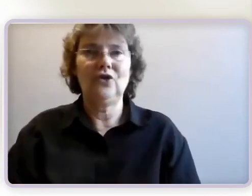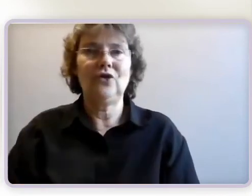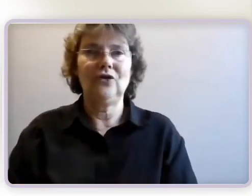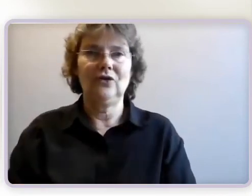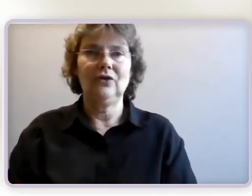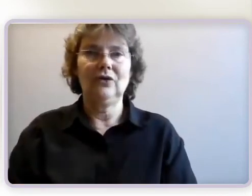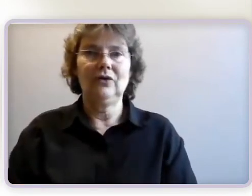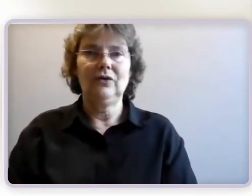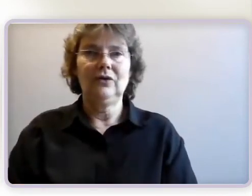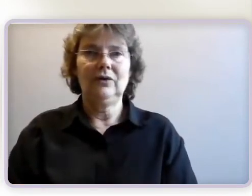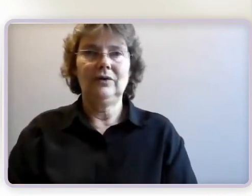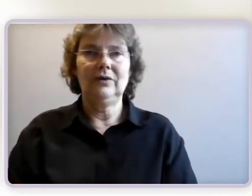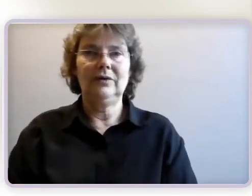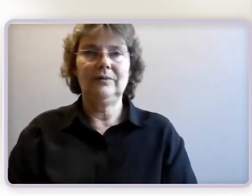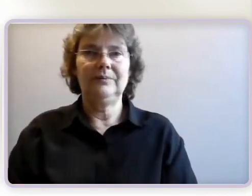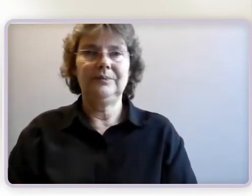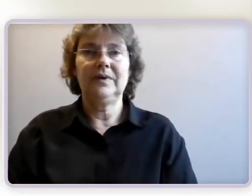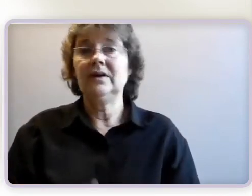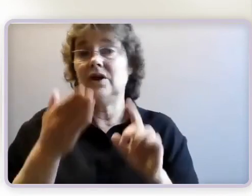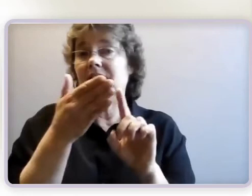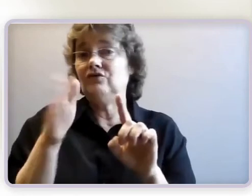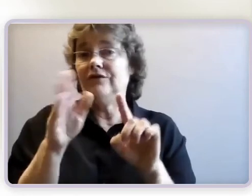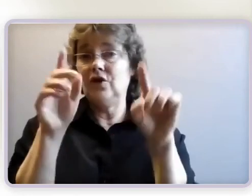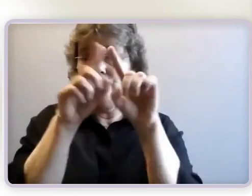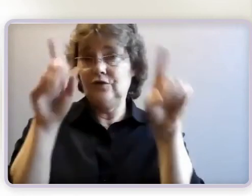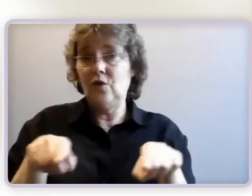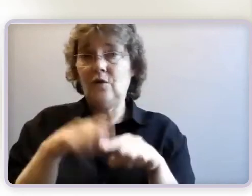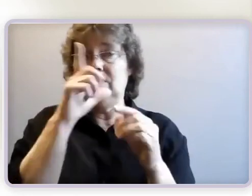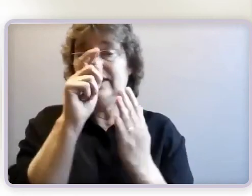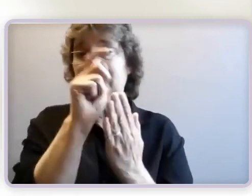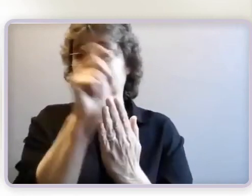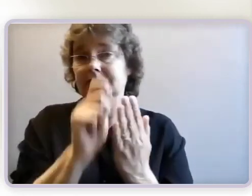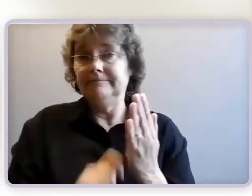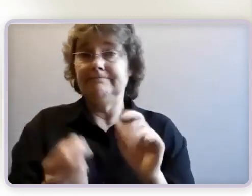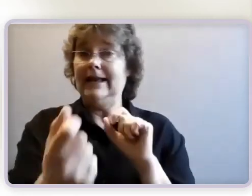And so the referral form can be completed and then sent to us by email.